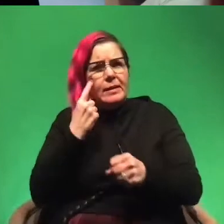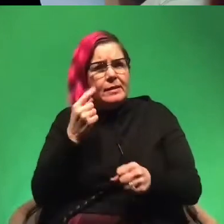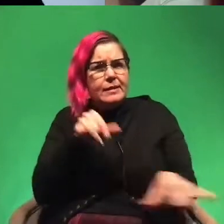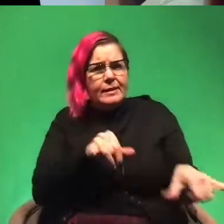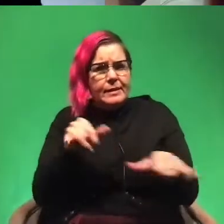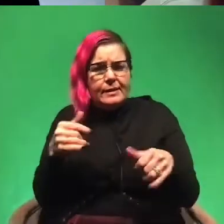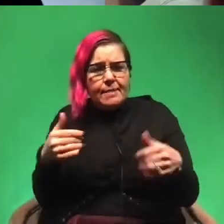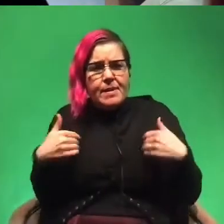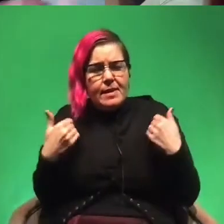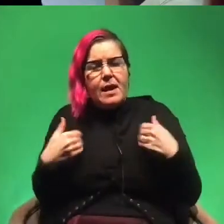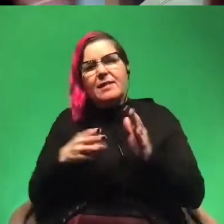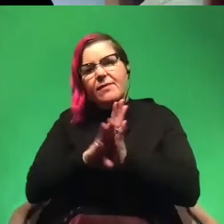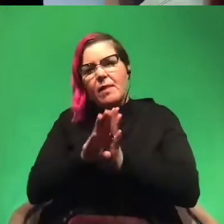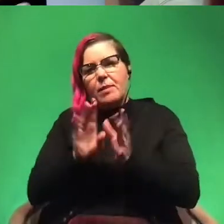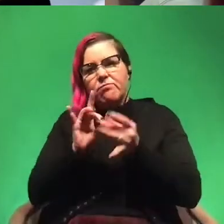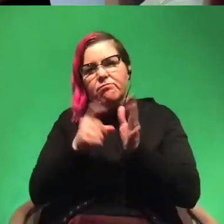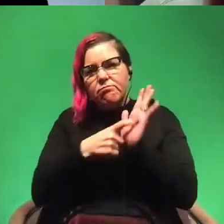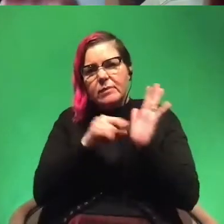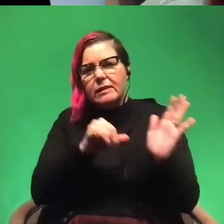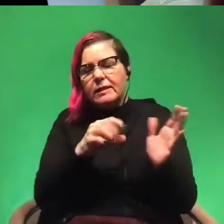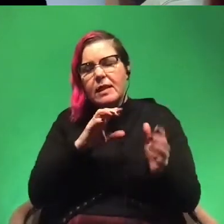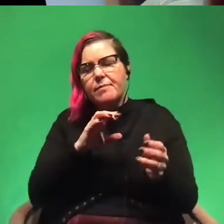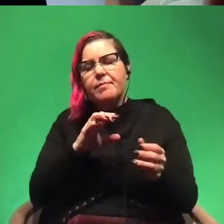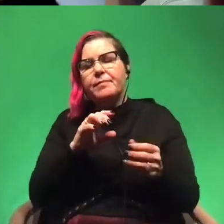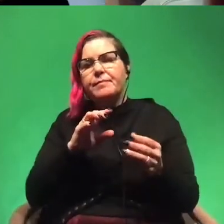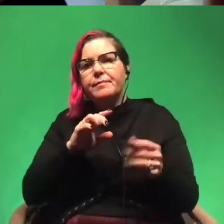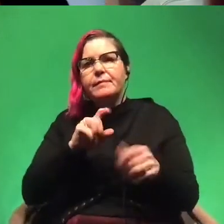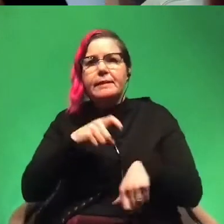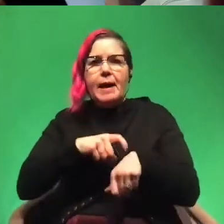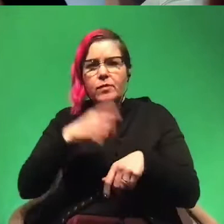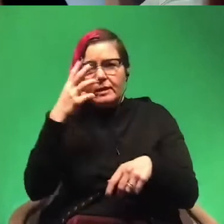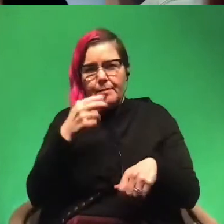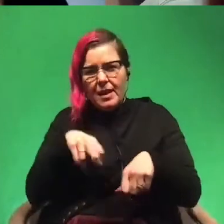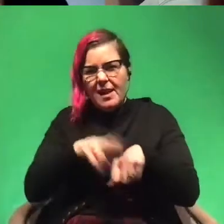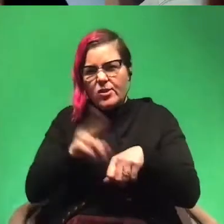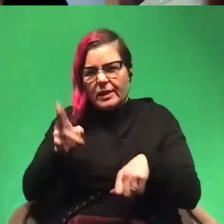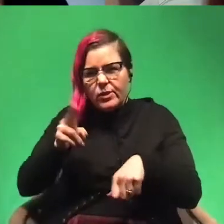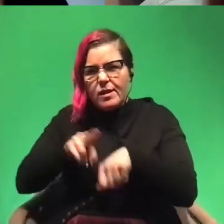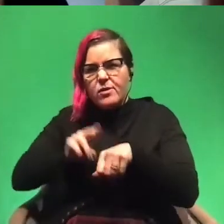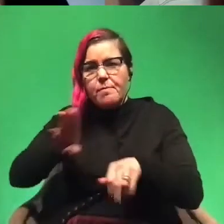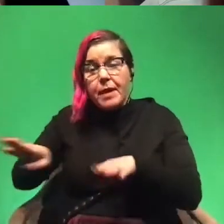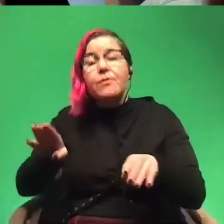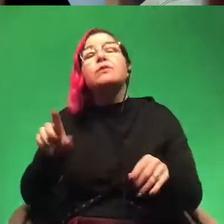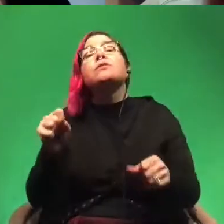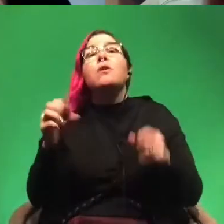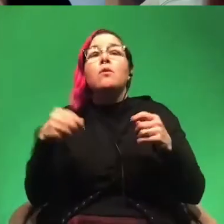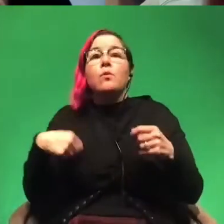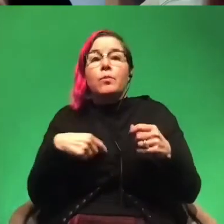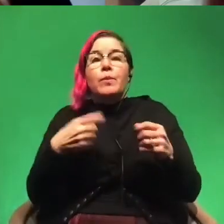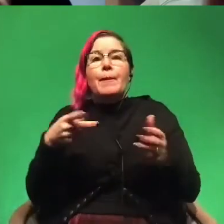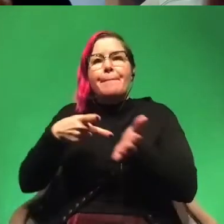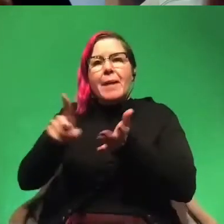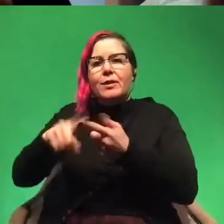much sleep developmentally, but then they would, that's also part of their natural history and their behavior. And so when we're having these pay to